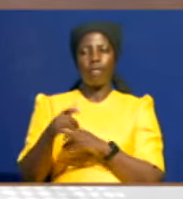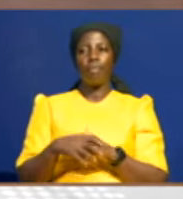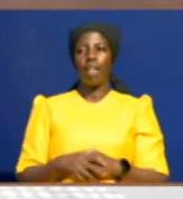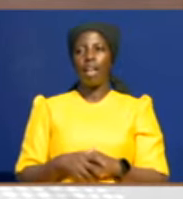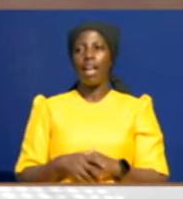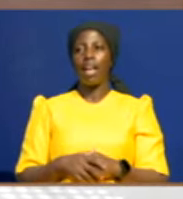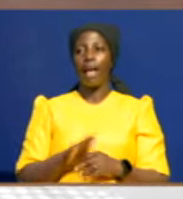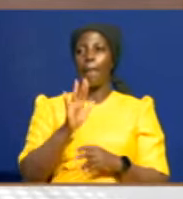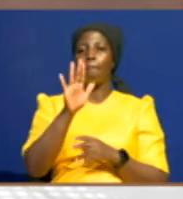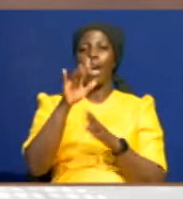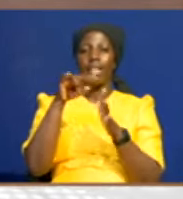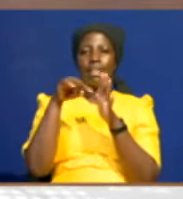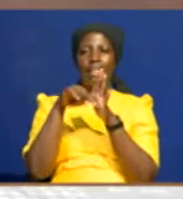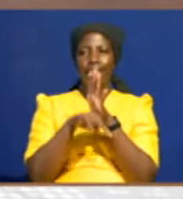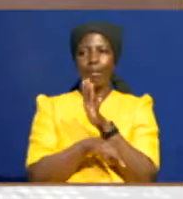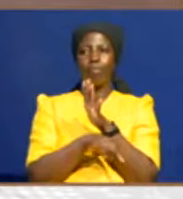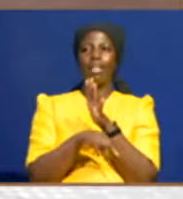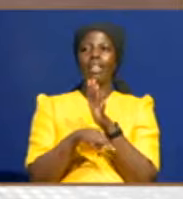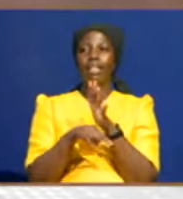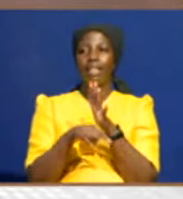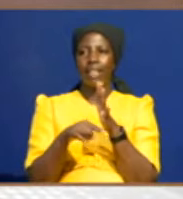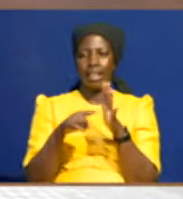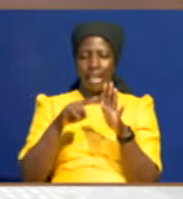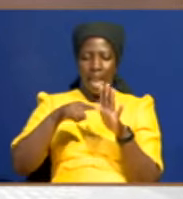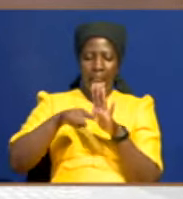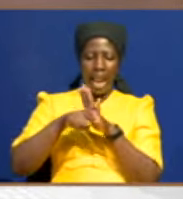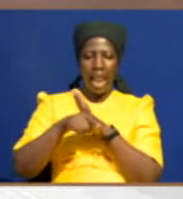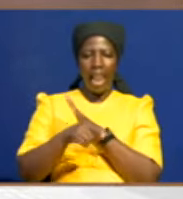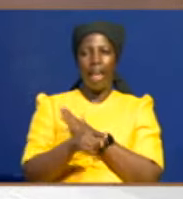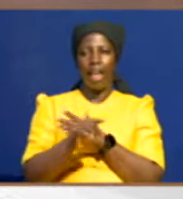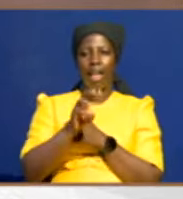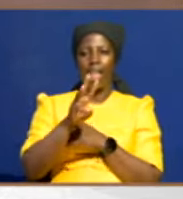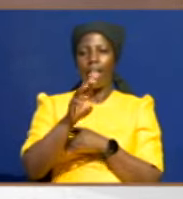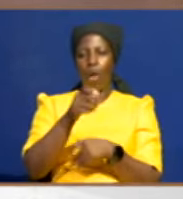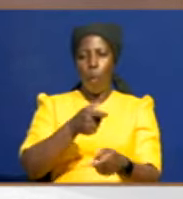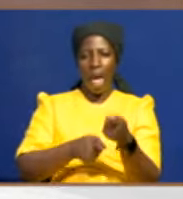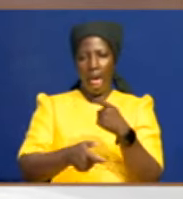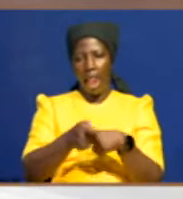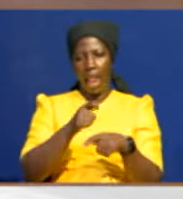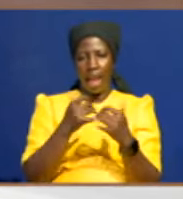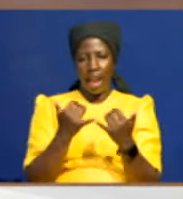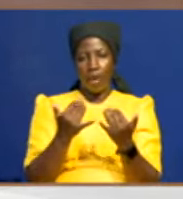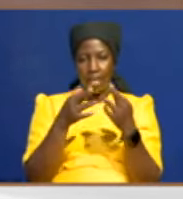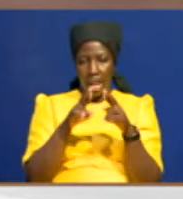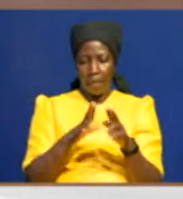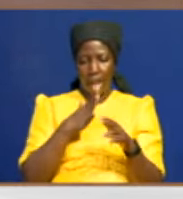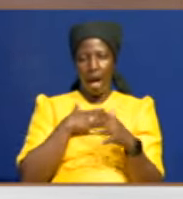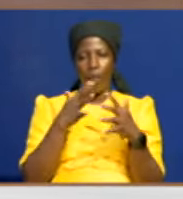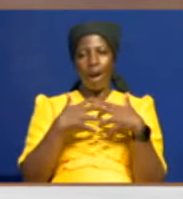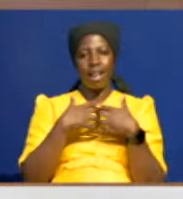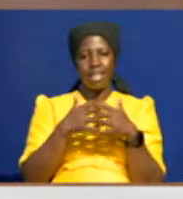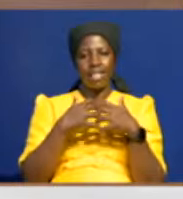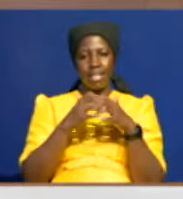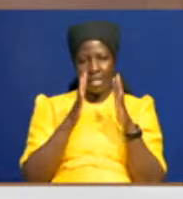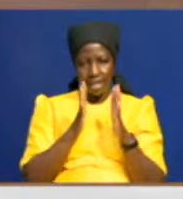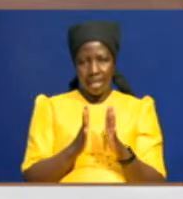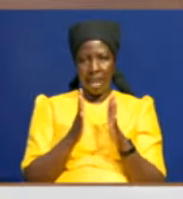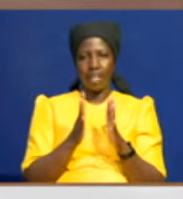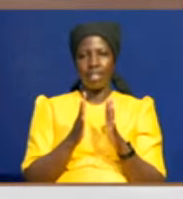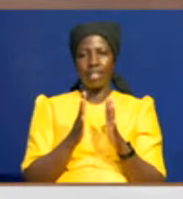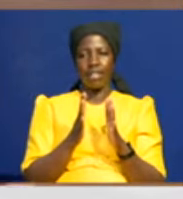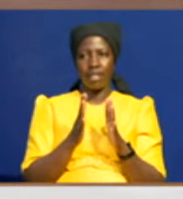The deepest well is being carried out. Our engineers, our geologists